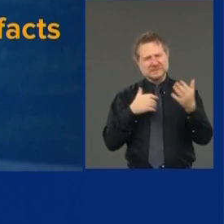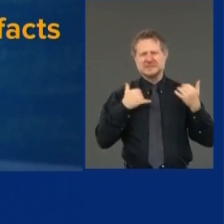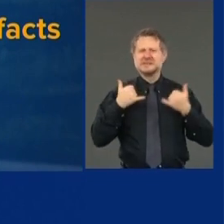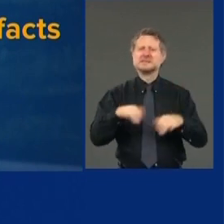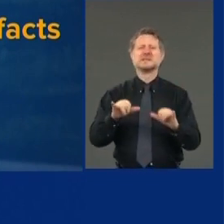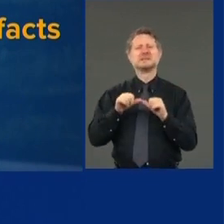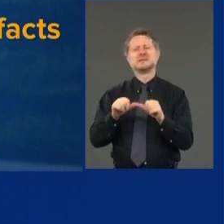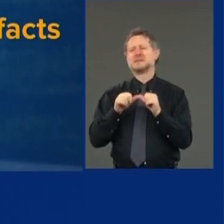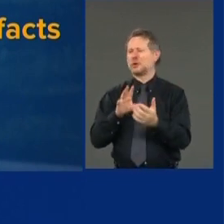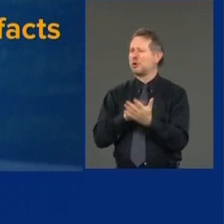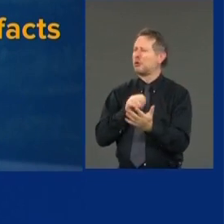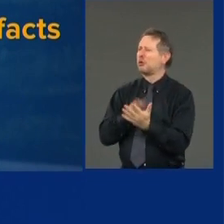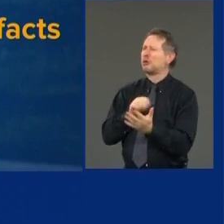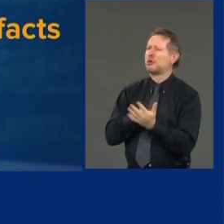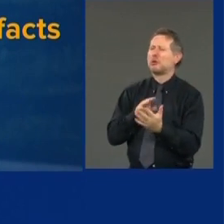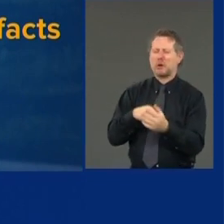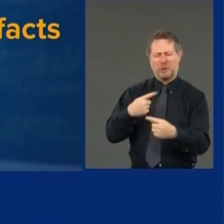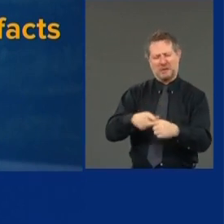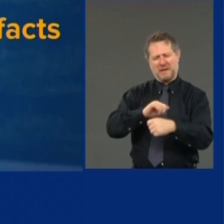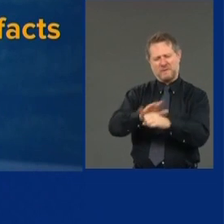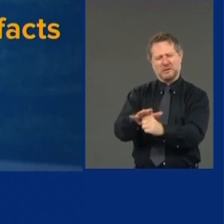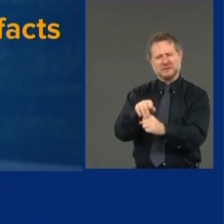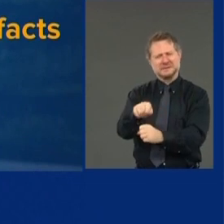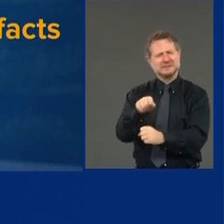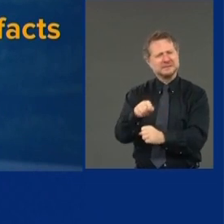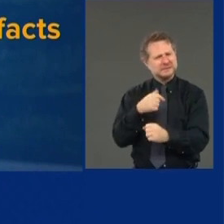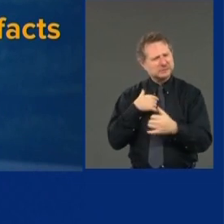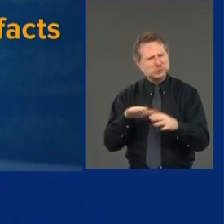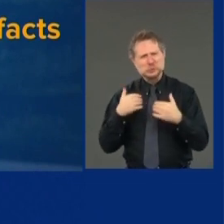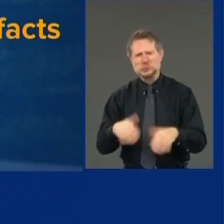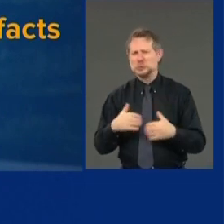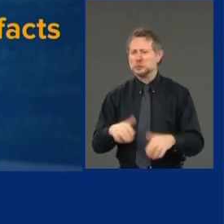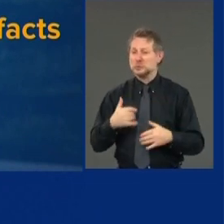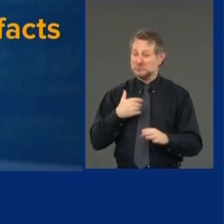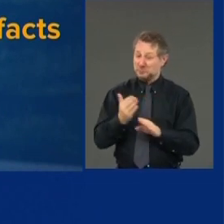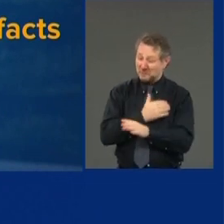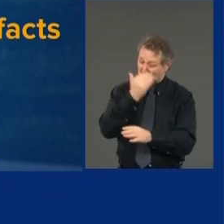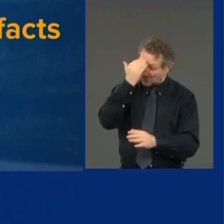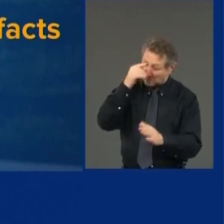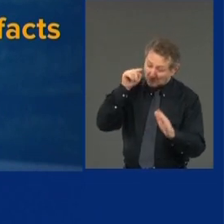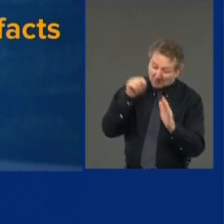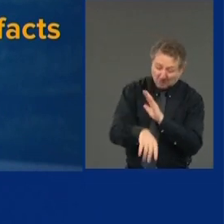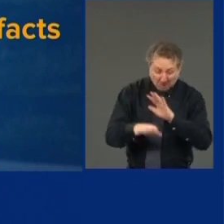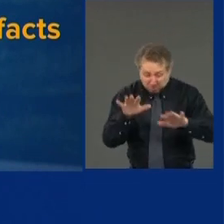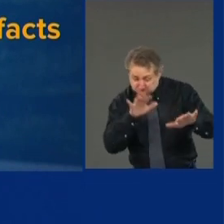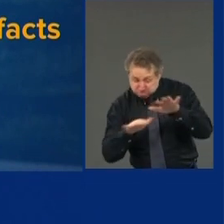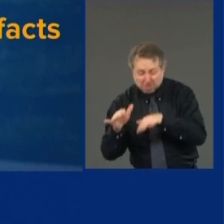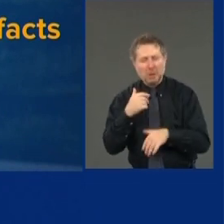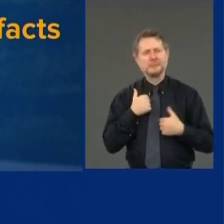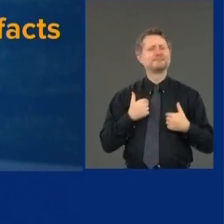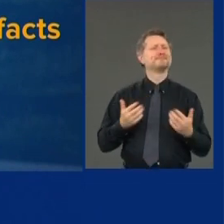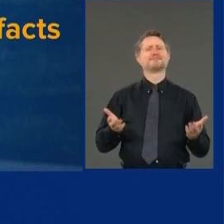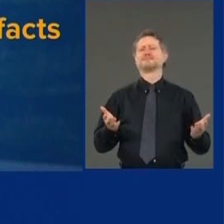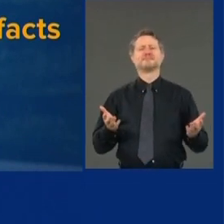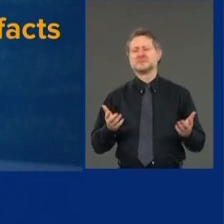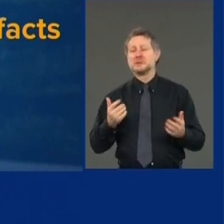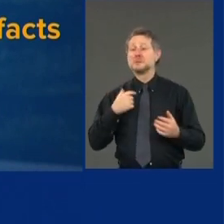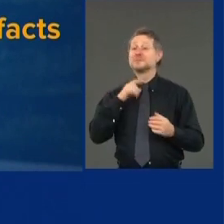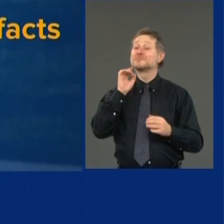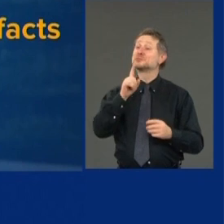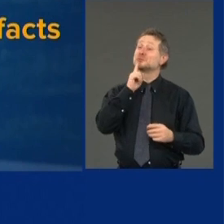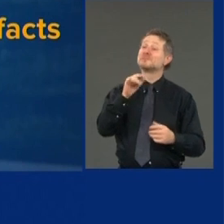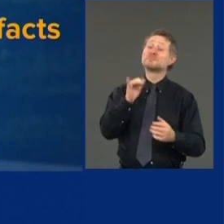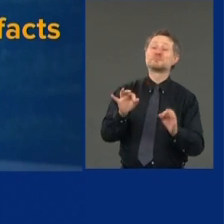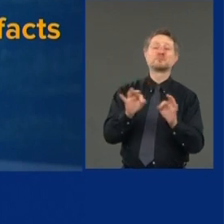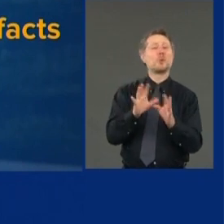this COVID-19 virus. And one of the things I find most infuriating is the facts continue to